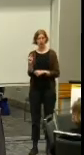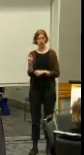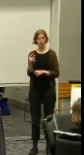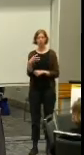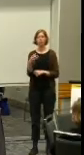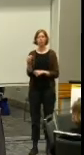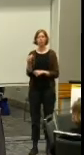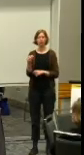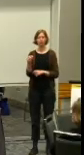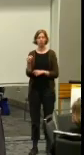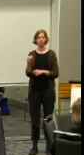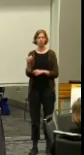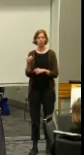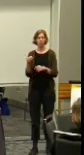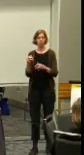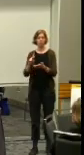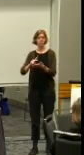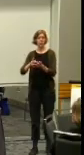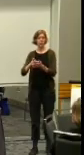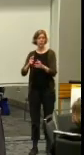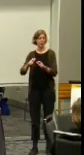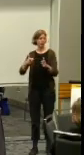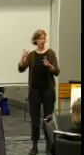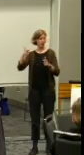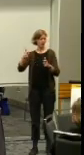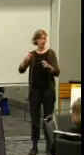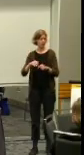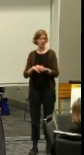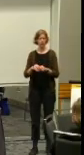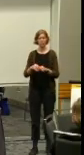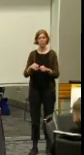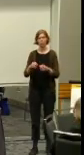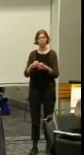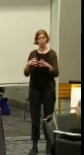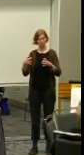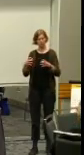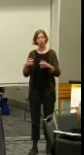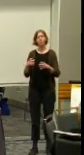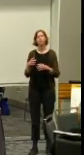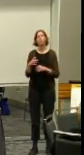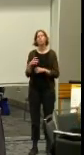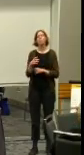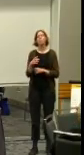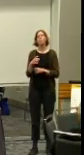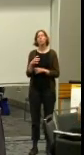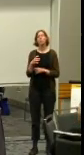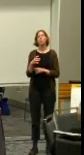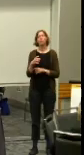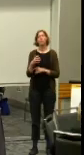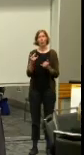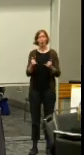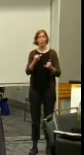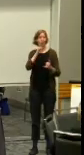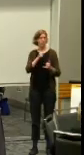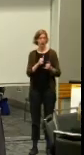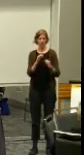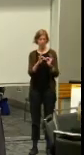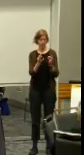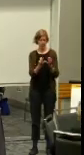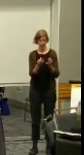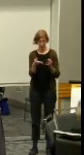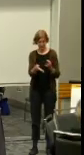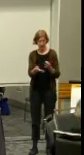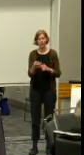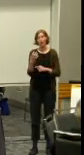kitchen because now it will be, instead of being a family, it will be for potentially separate people